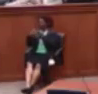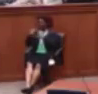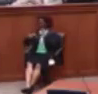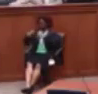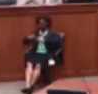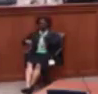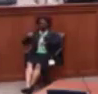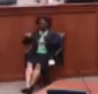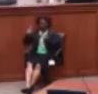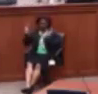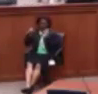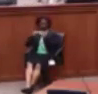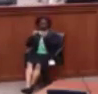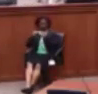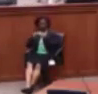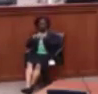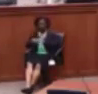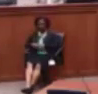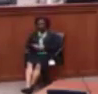process that you've created.